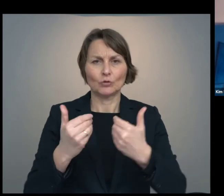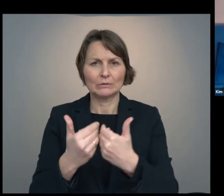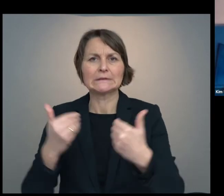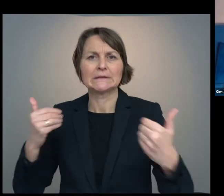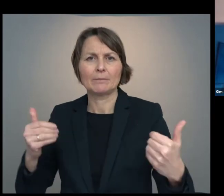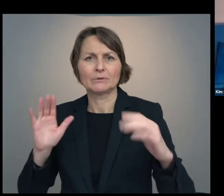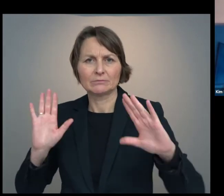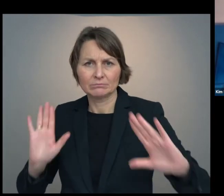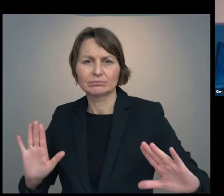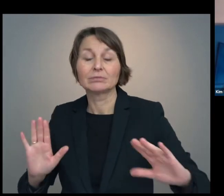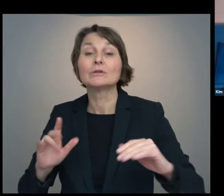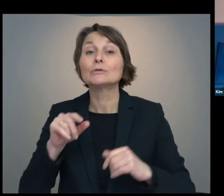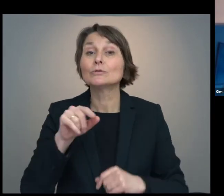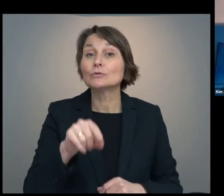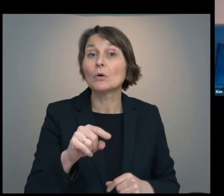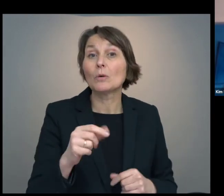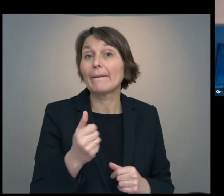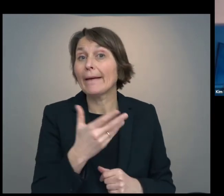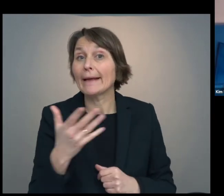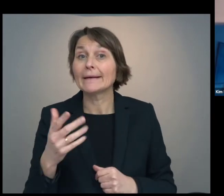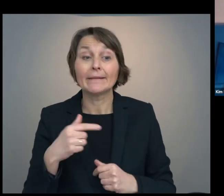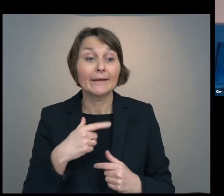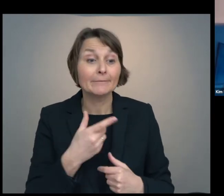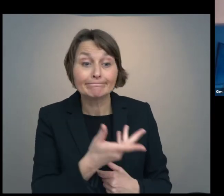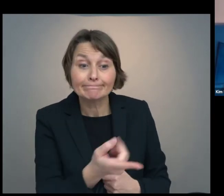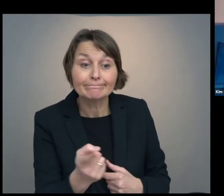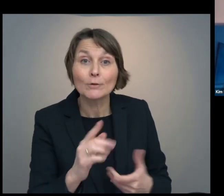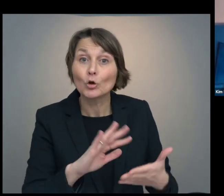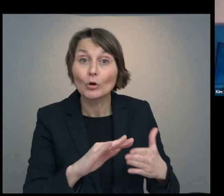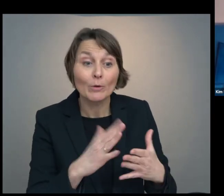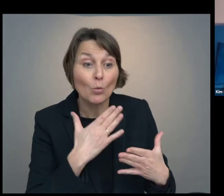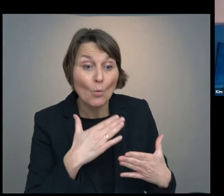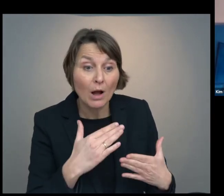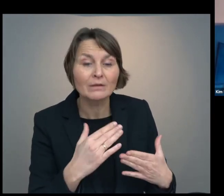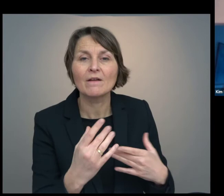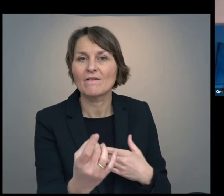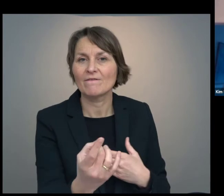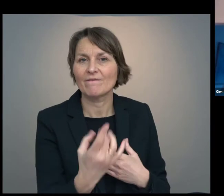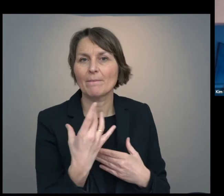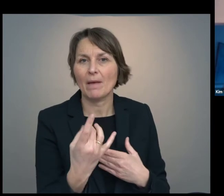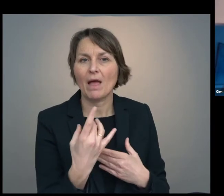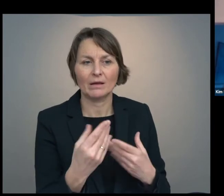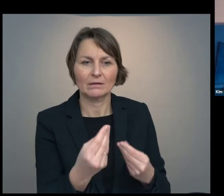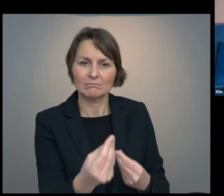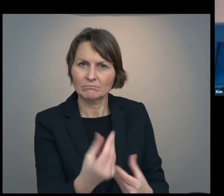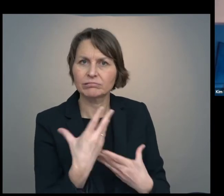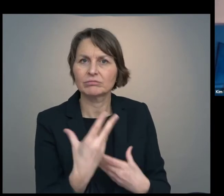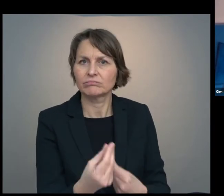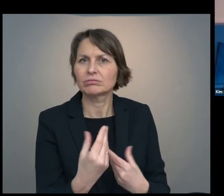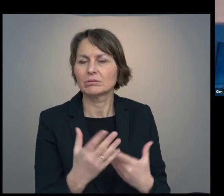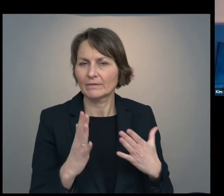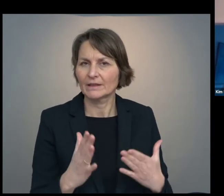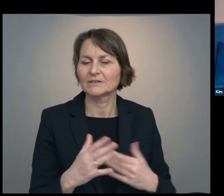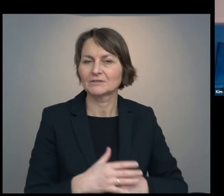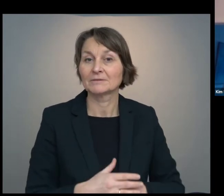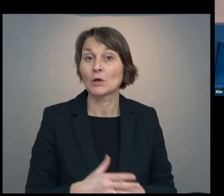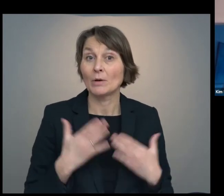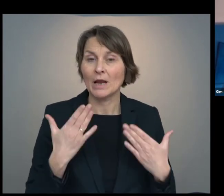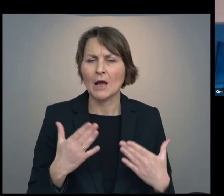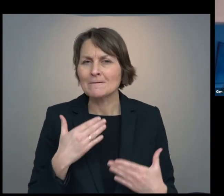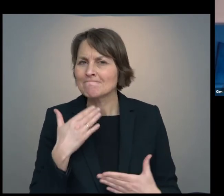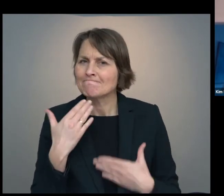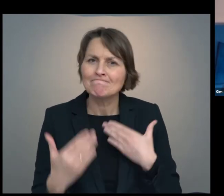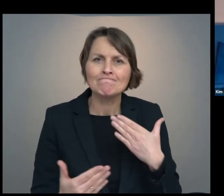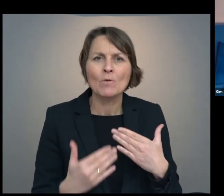business. So for us, all elements include feedback from the community, and we've